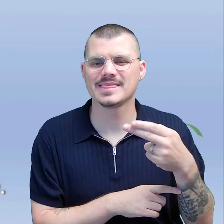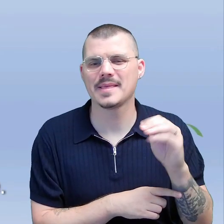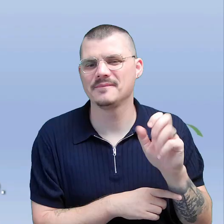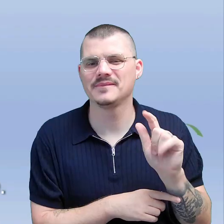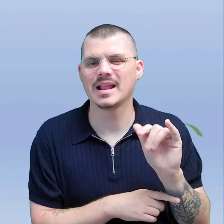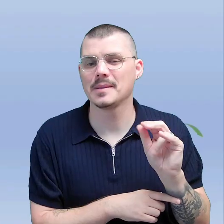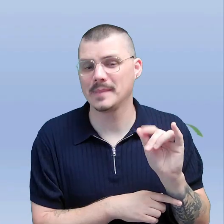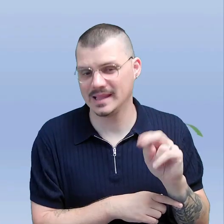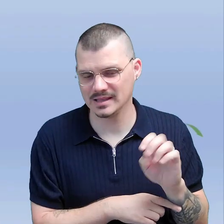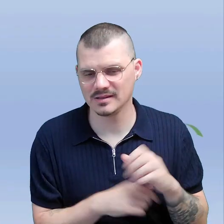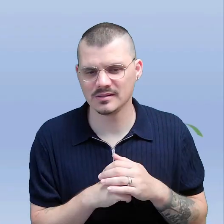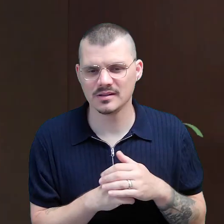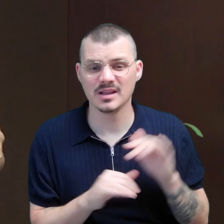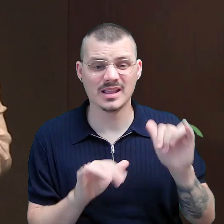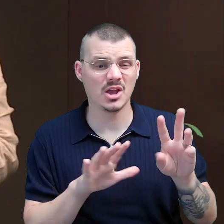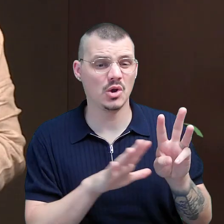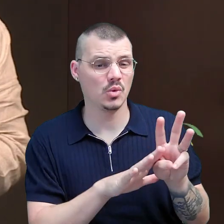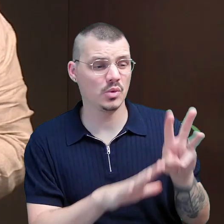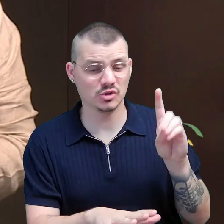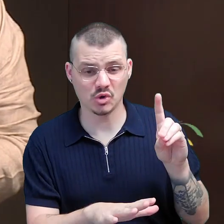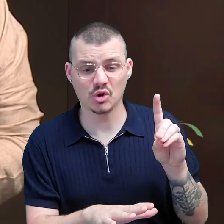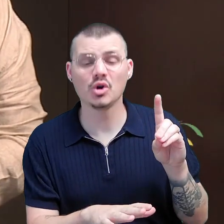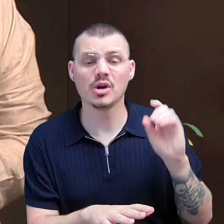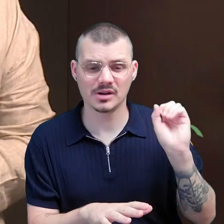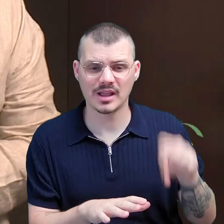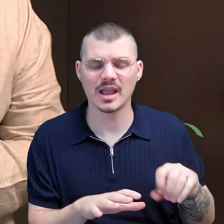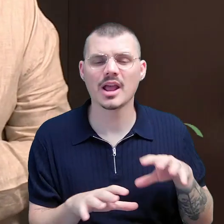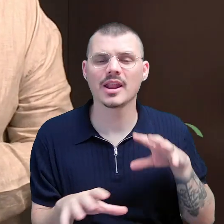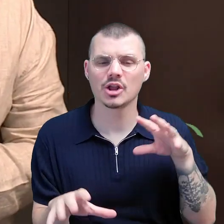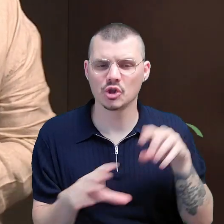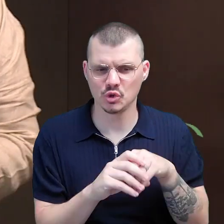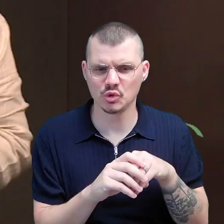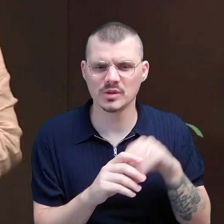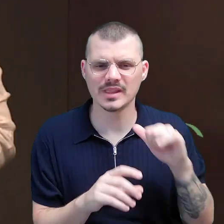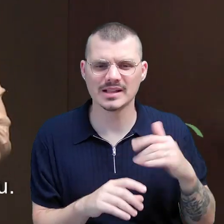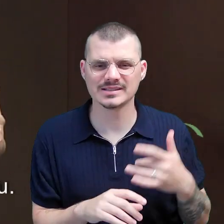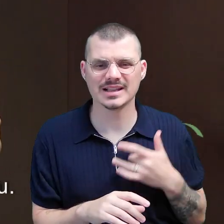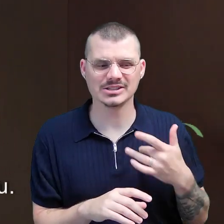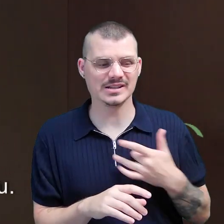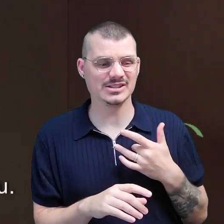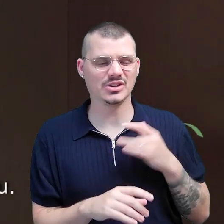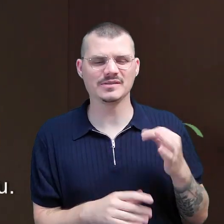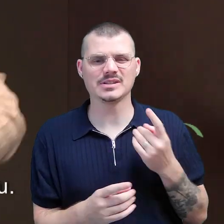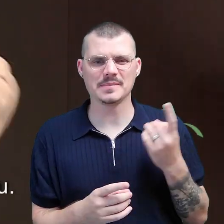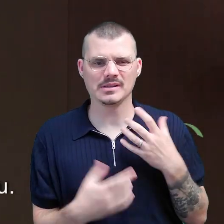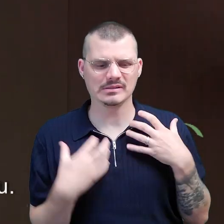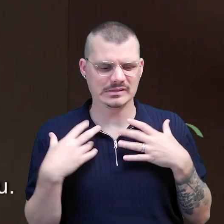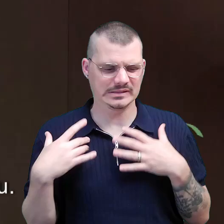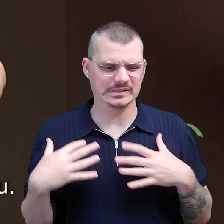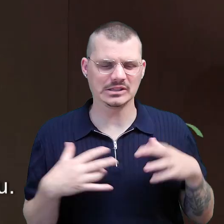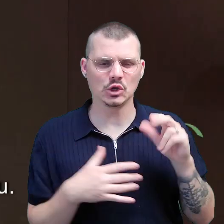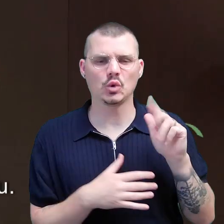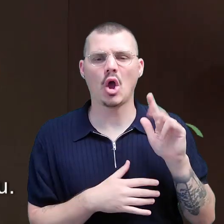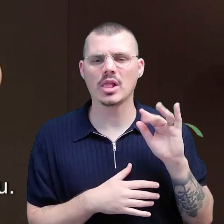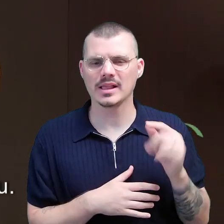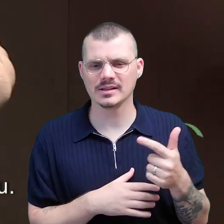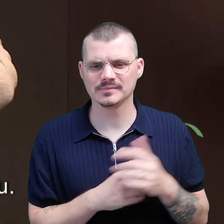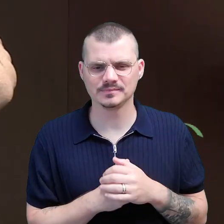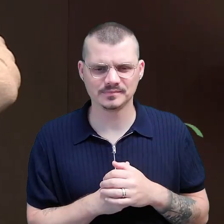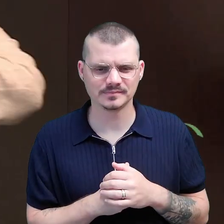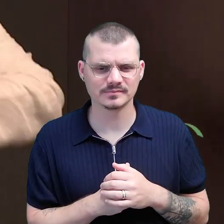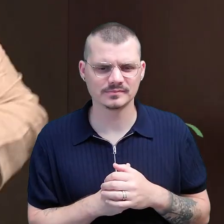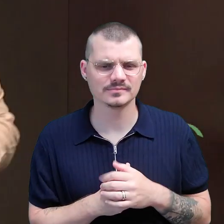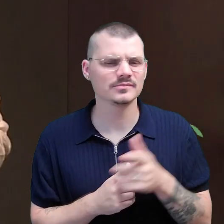and methamphetamine. The withdrawal can include this sensation of things crawling on